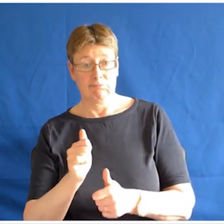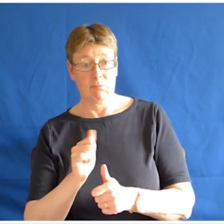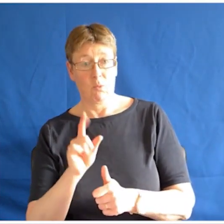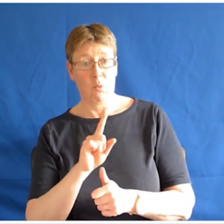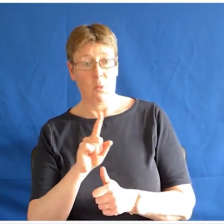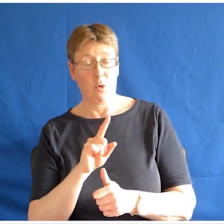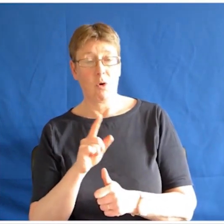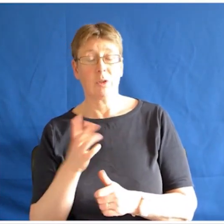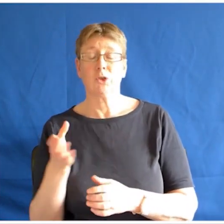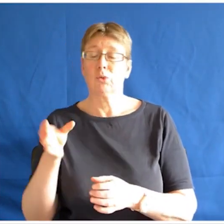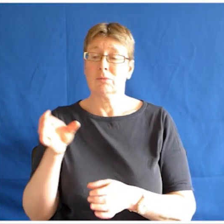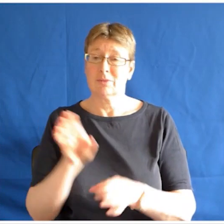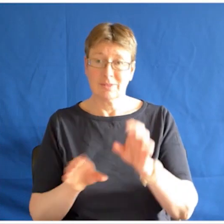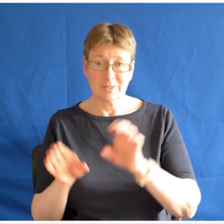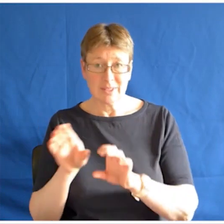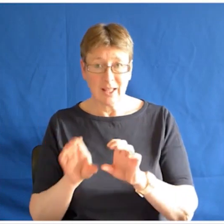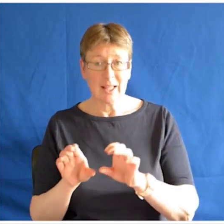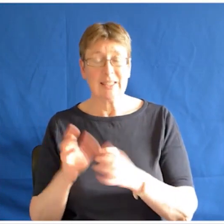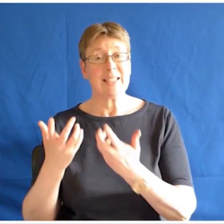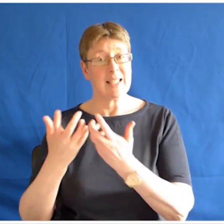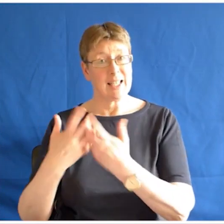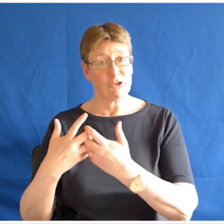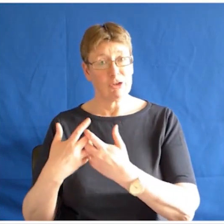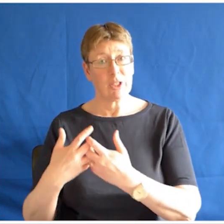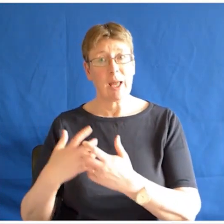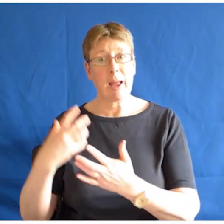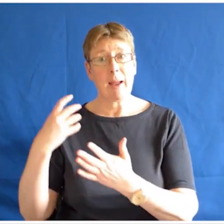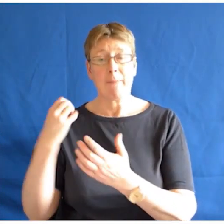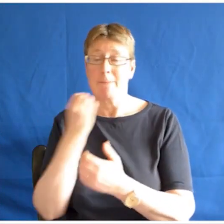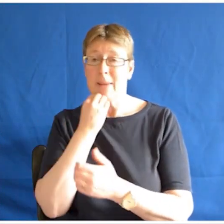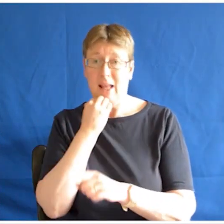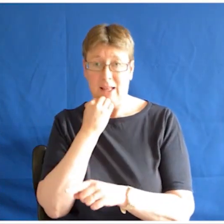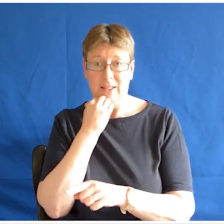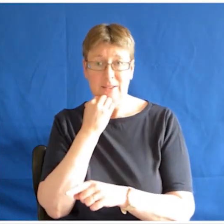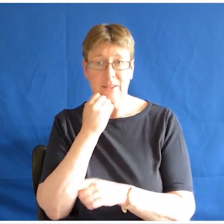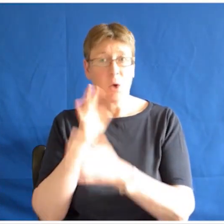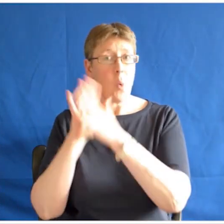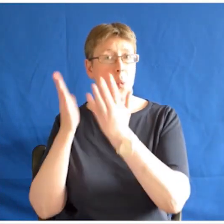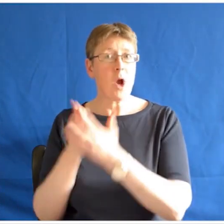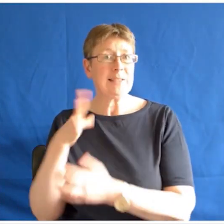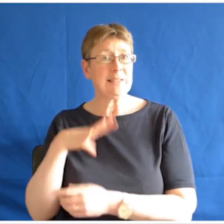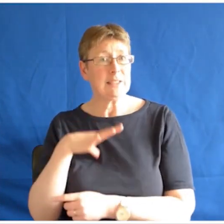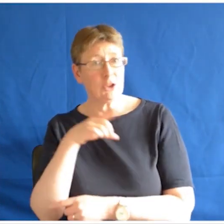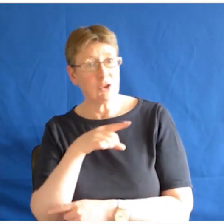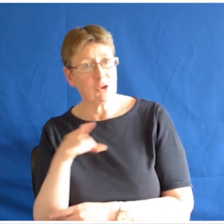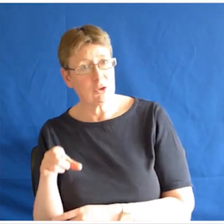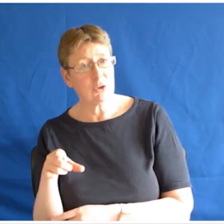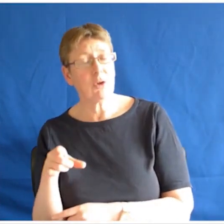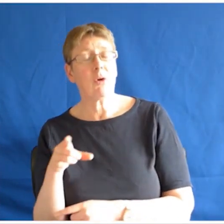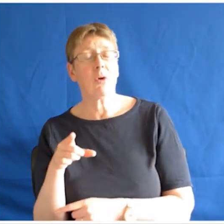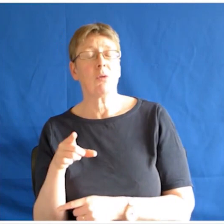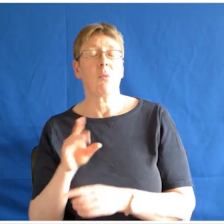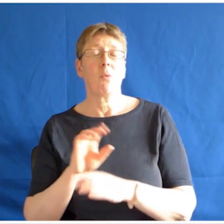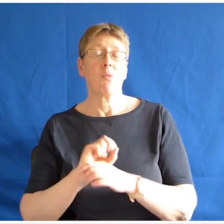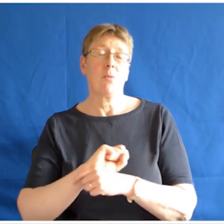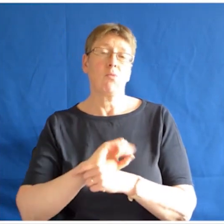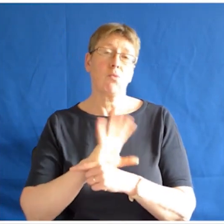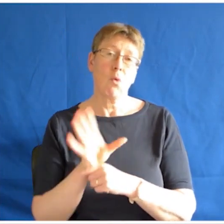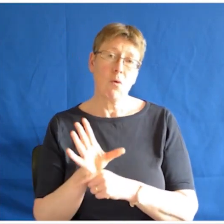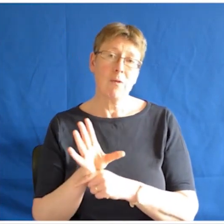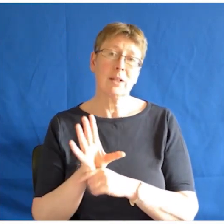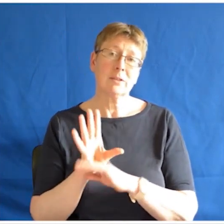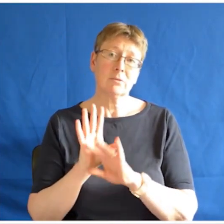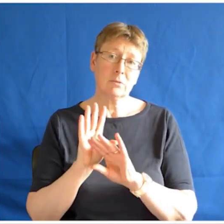good news for you is in sciences and engineering and mathematics, you've never been more needed. As we go out of